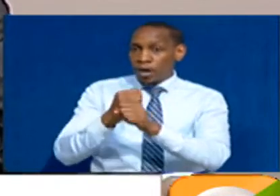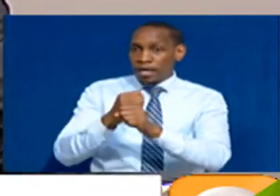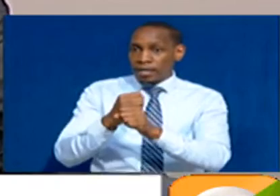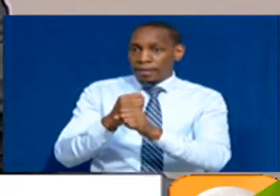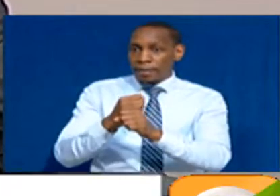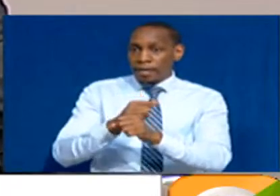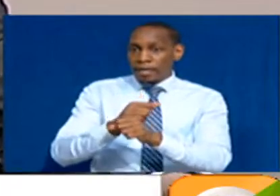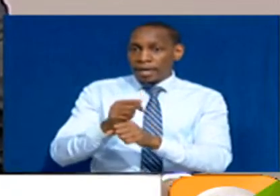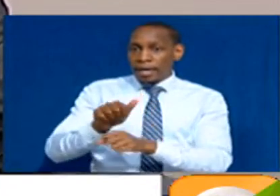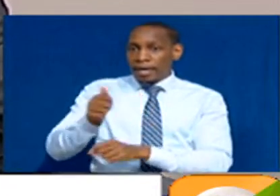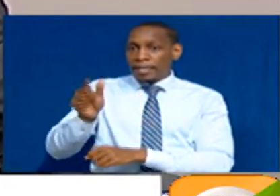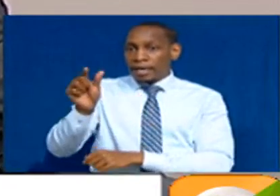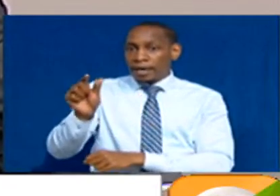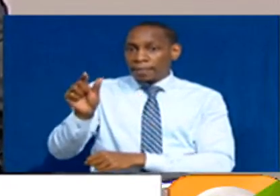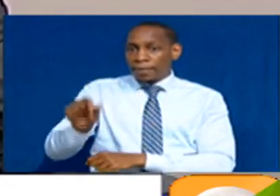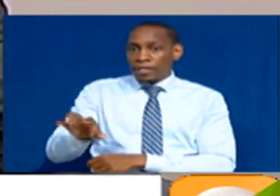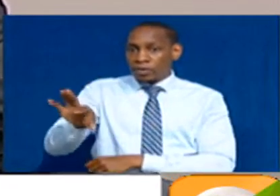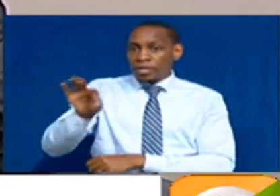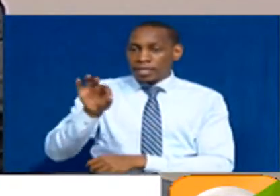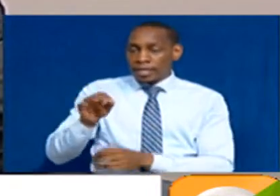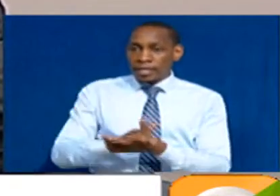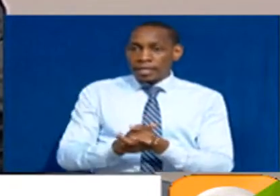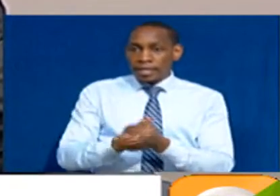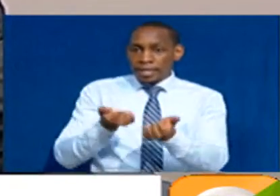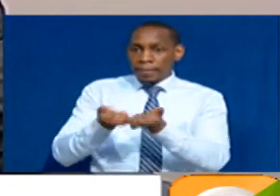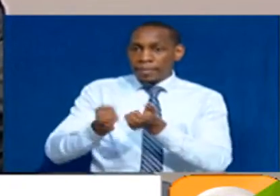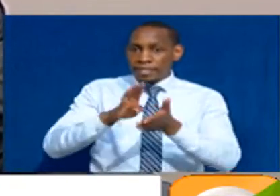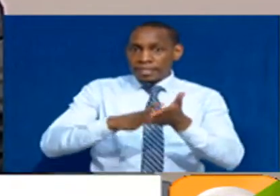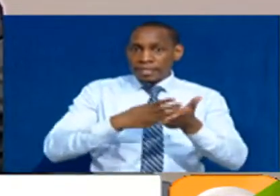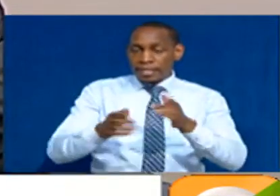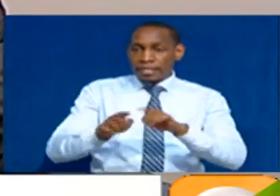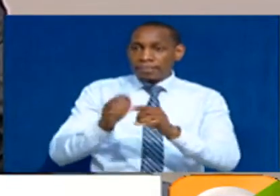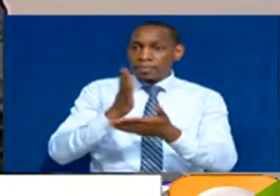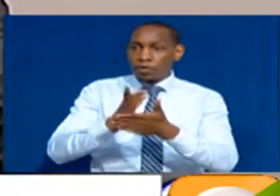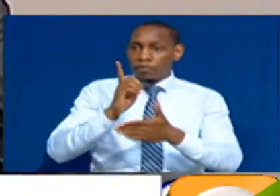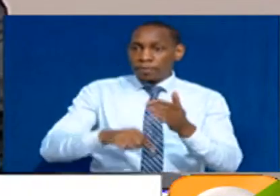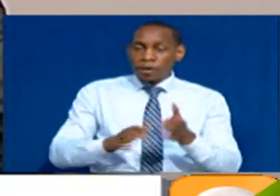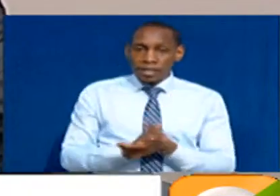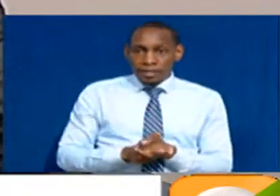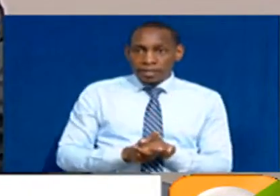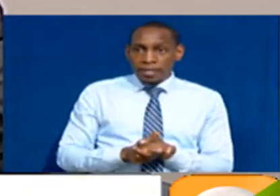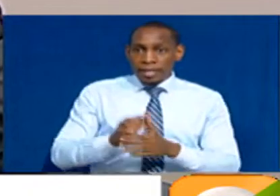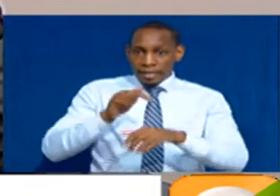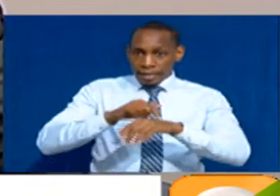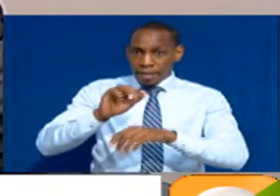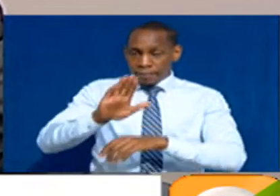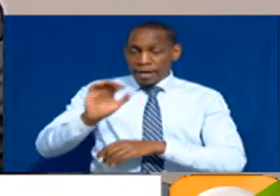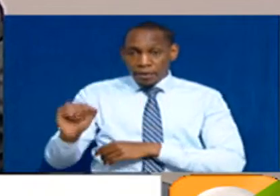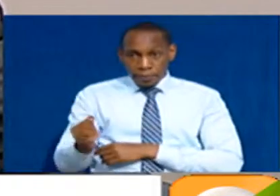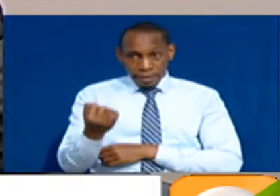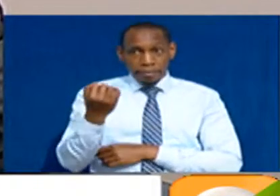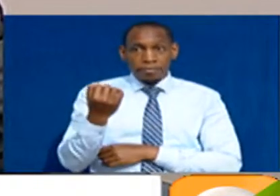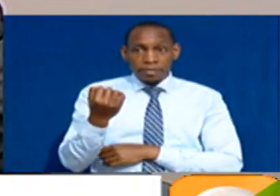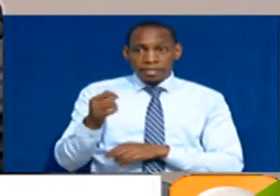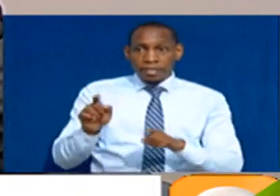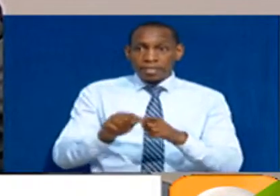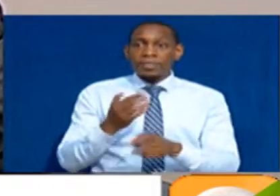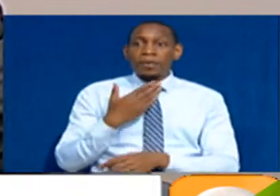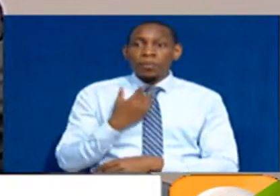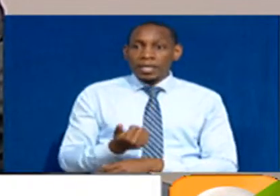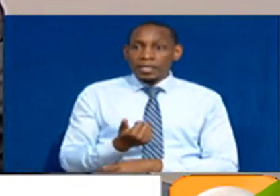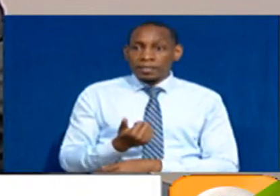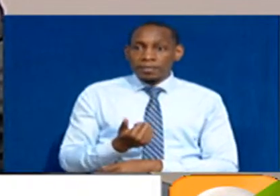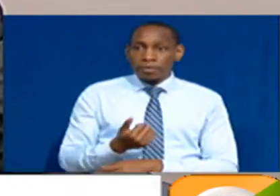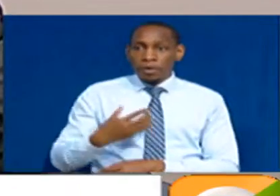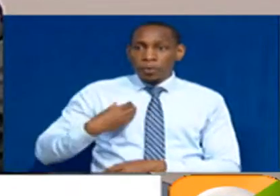behind nominees and complicated corporate structures, and to ensure that Wahiga today, if we woke up and we were trying to get